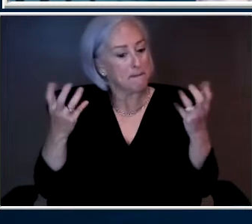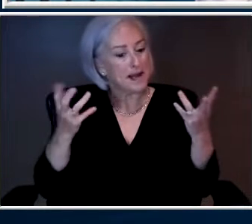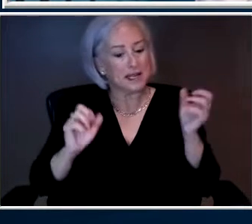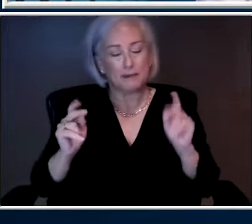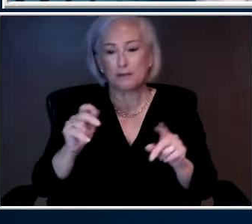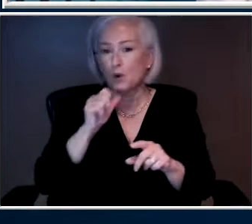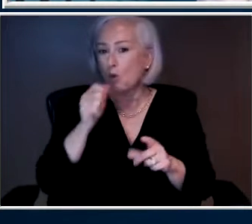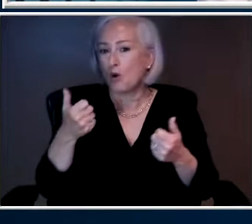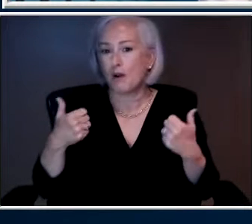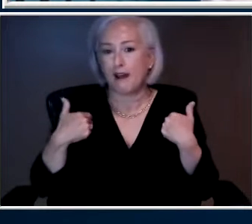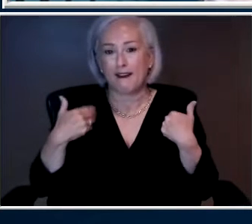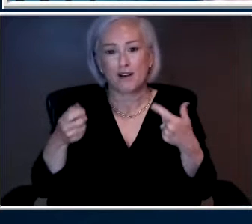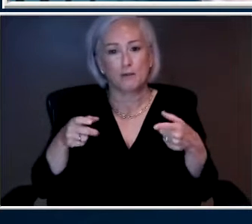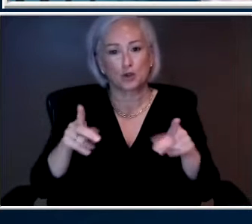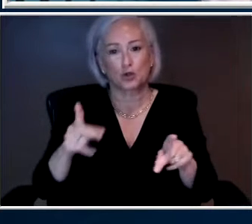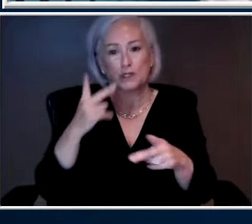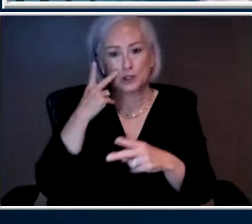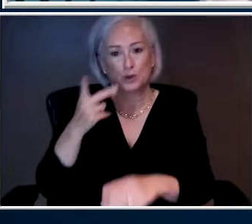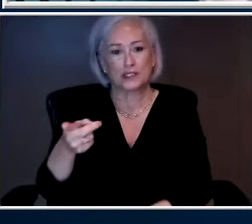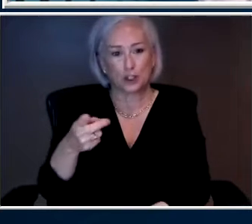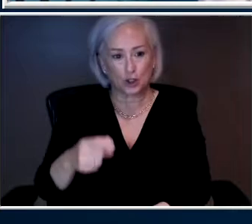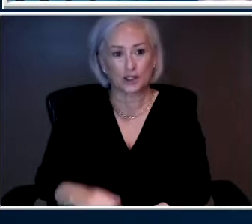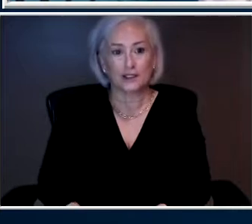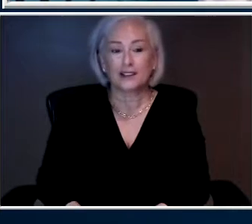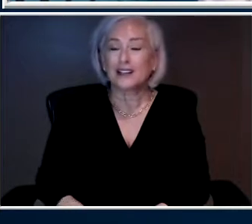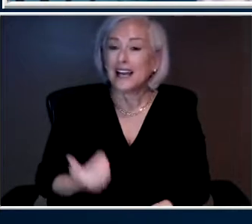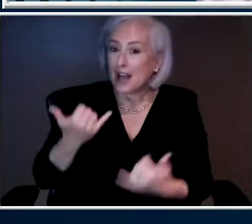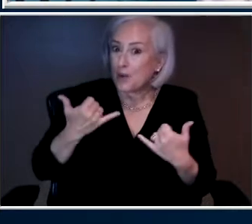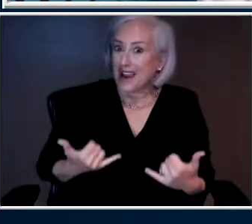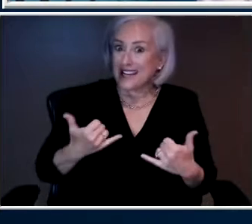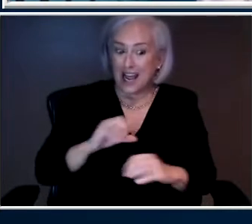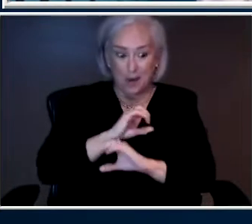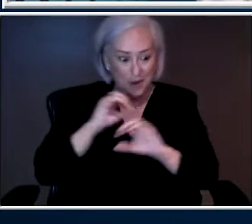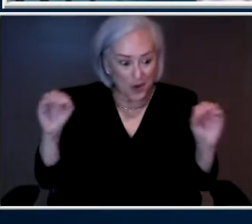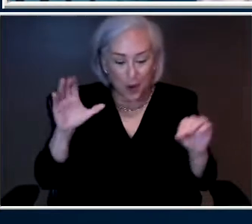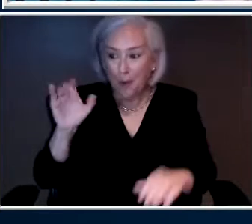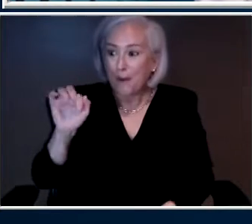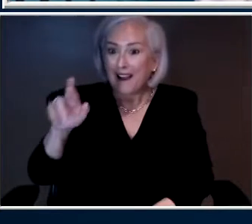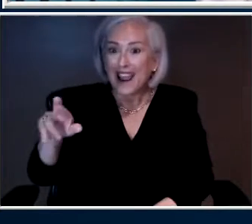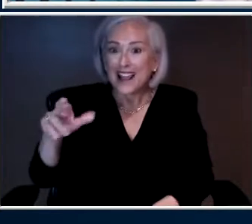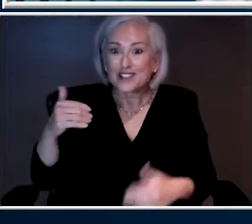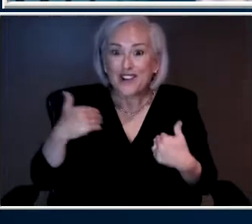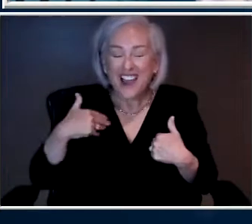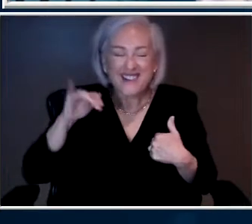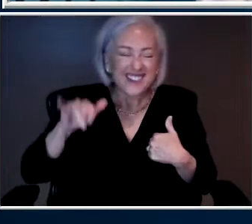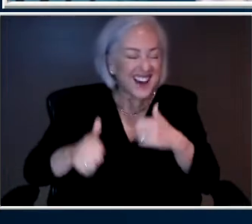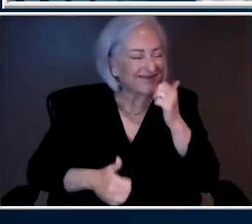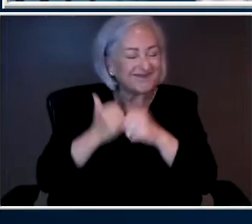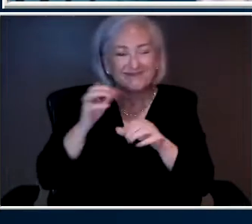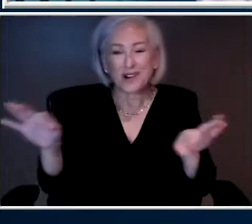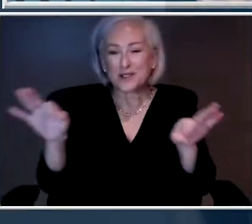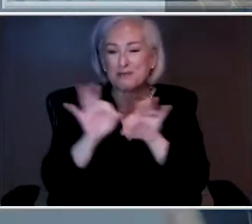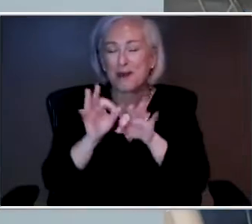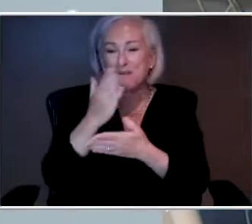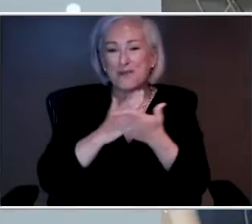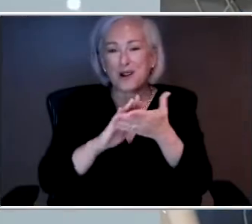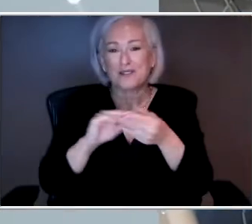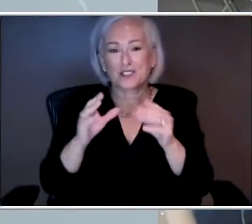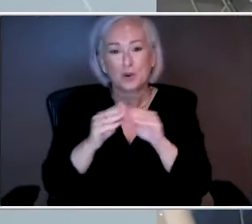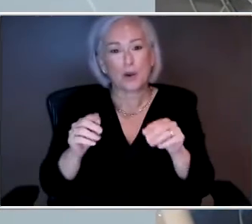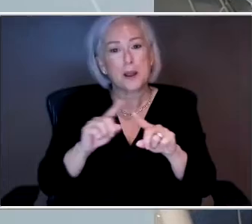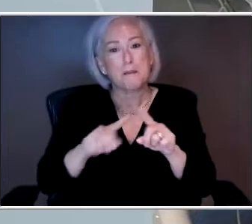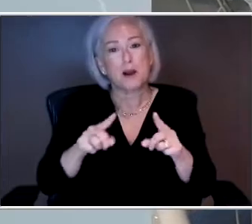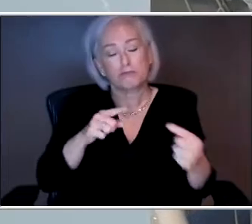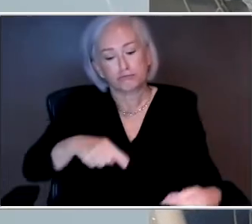did. And you are cancer-free. So that's actually the most important part of this whole story. But it wasn't easy getting there. You've had 3